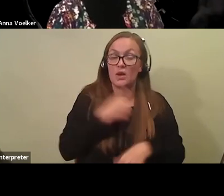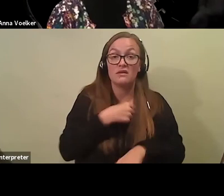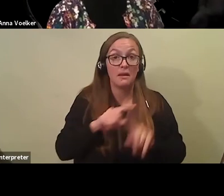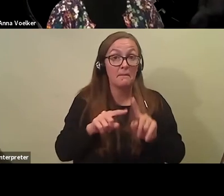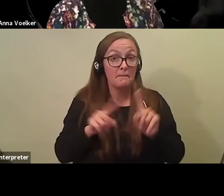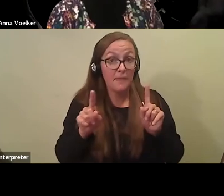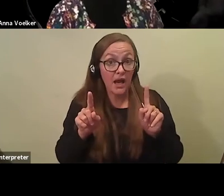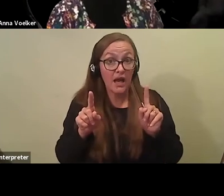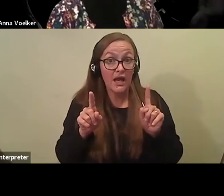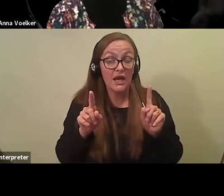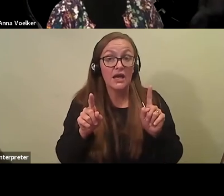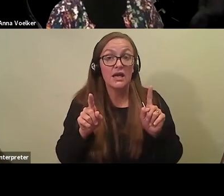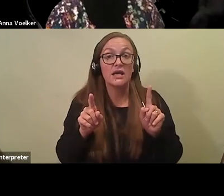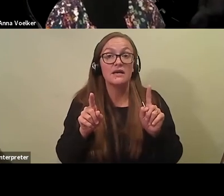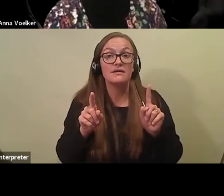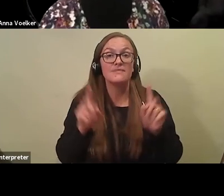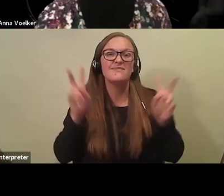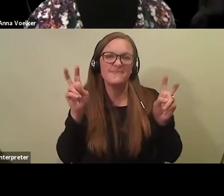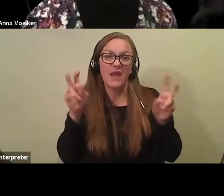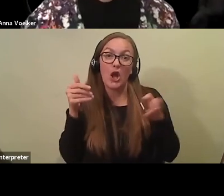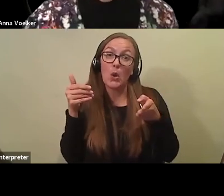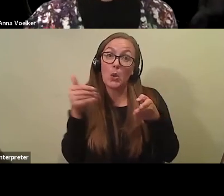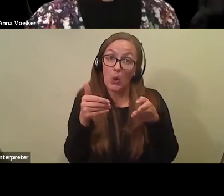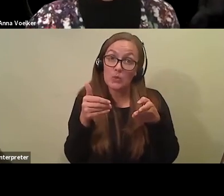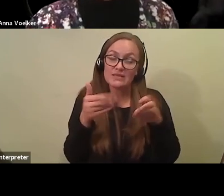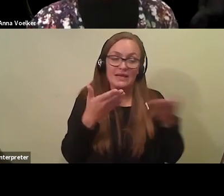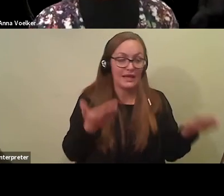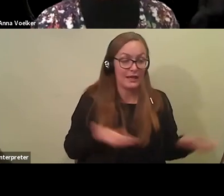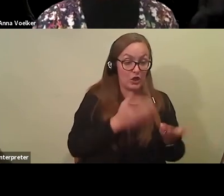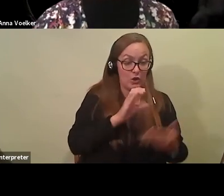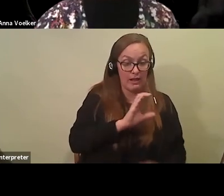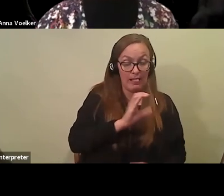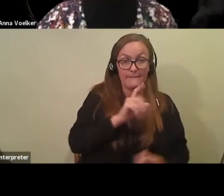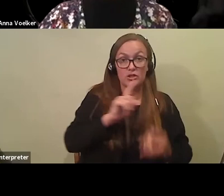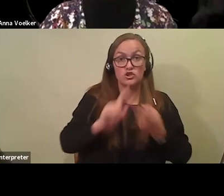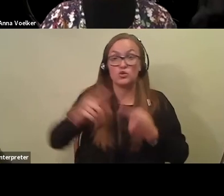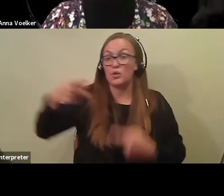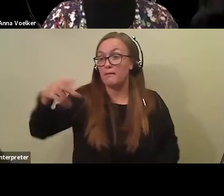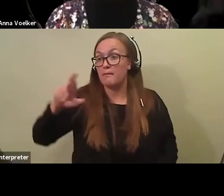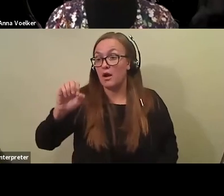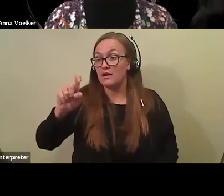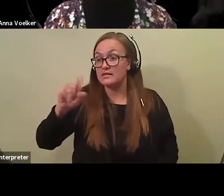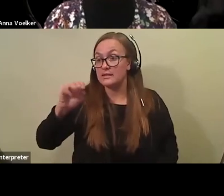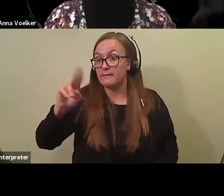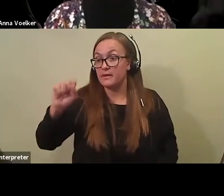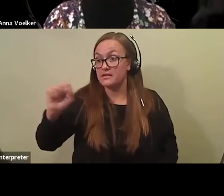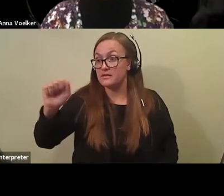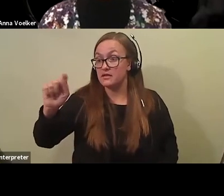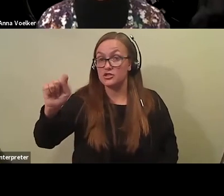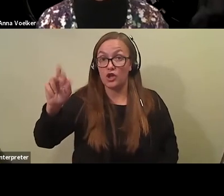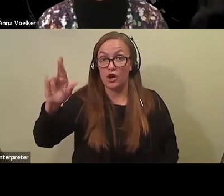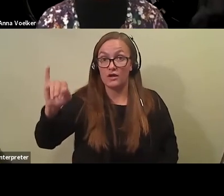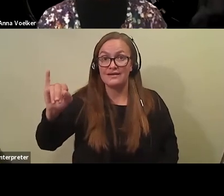the distance from here in Columbus, Ohio to Proxima Centauri is several hundred